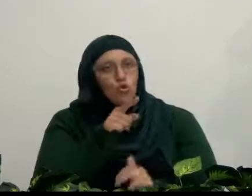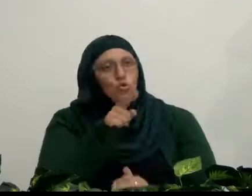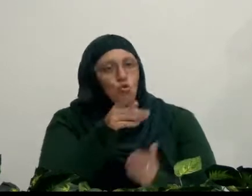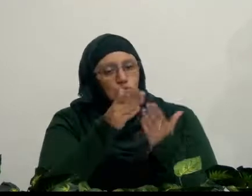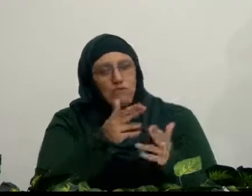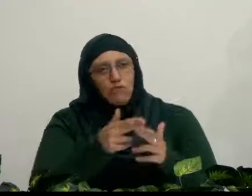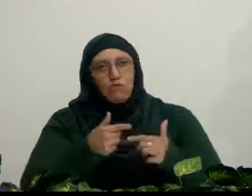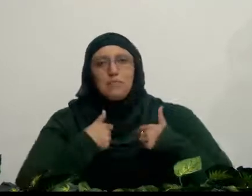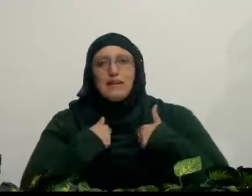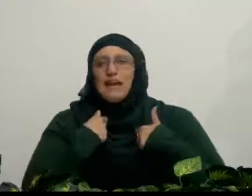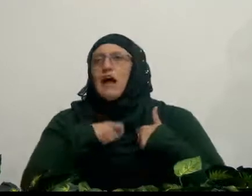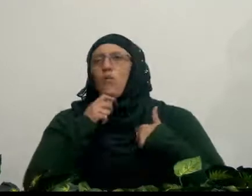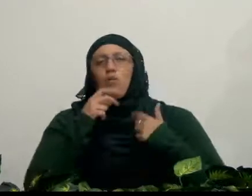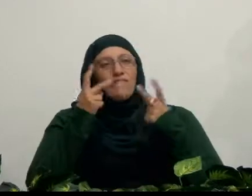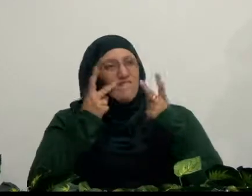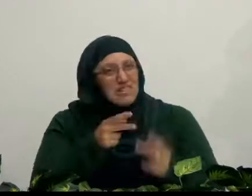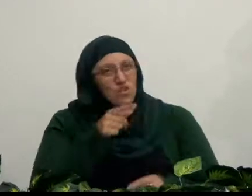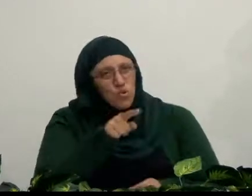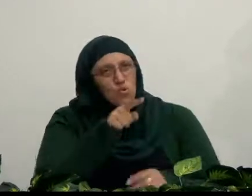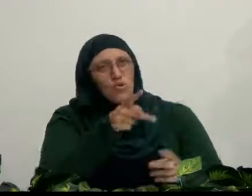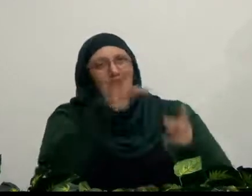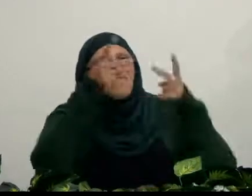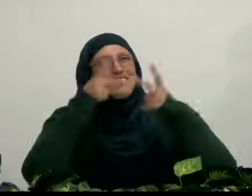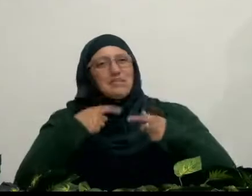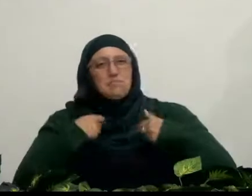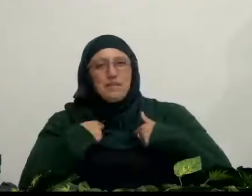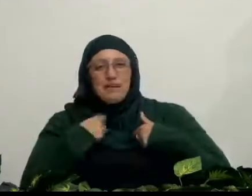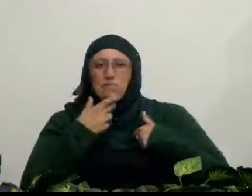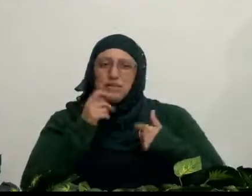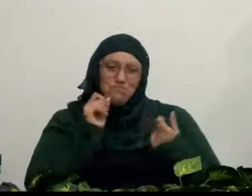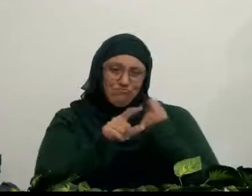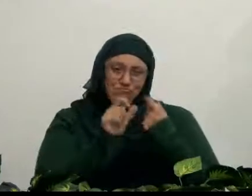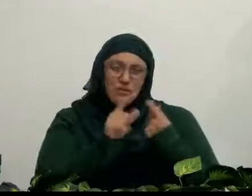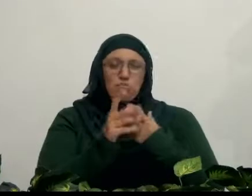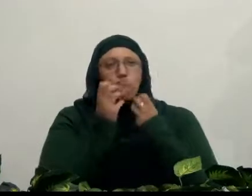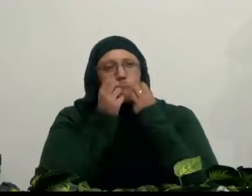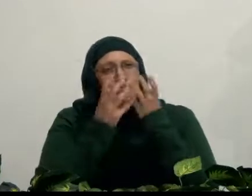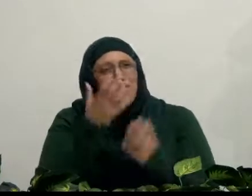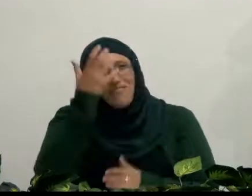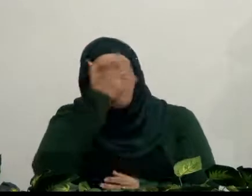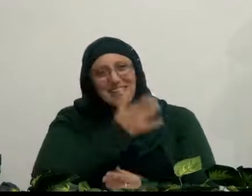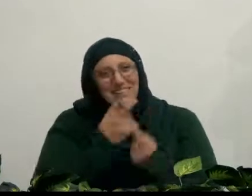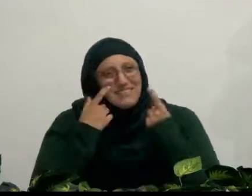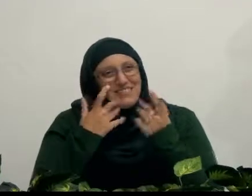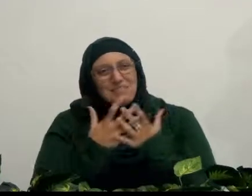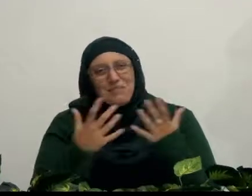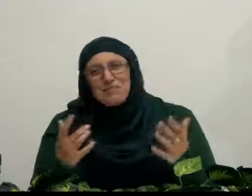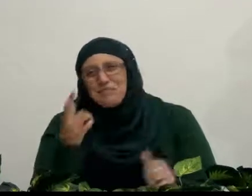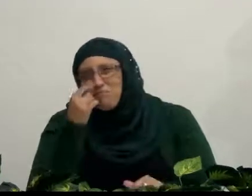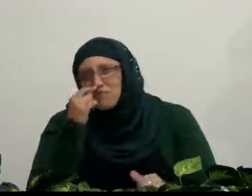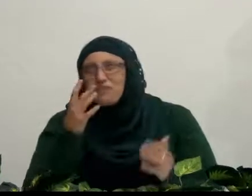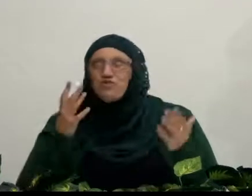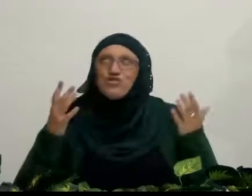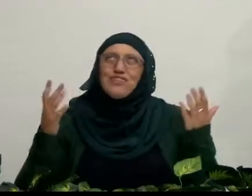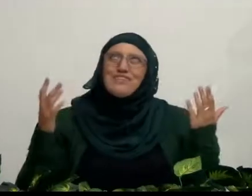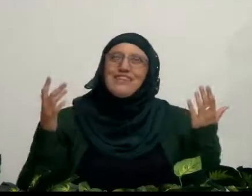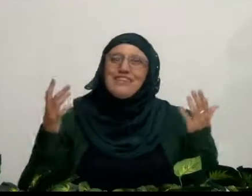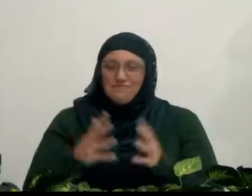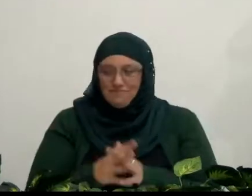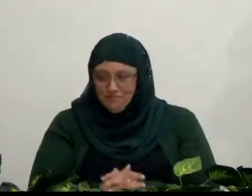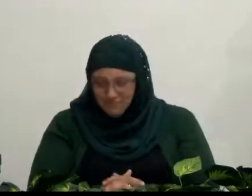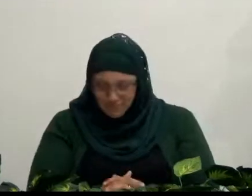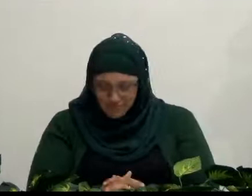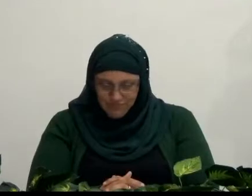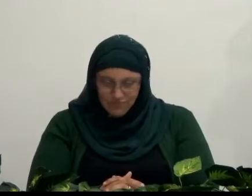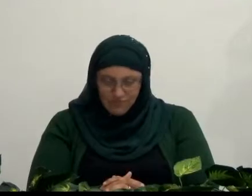ziyara, don't deprive me of your messages and your beautiful faces as much as possible. Wa kullu amin wa antum